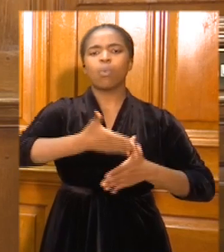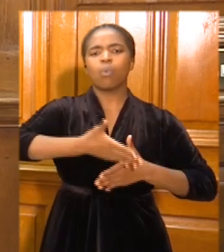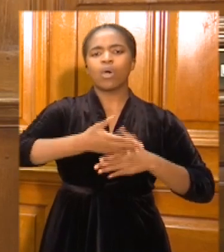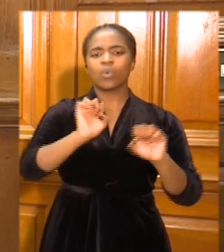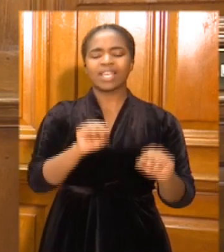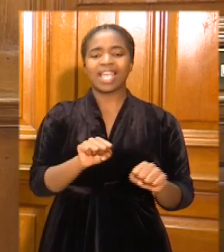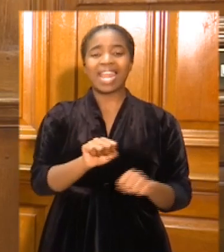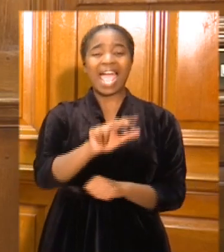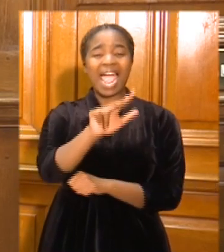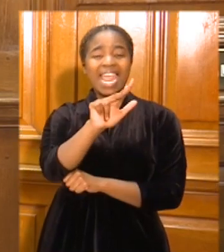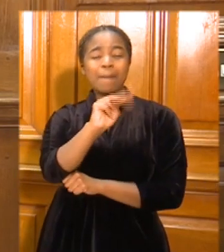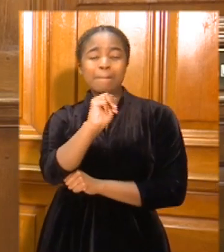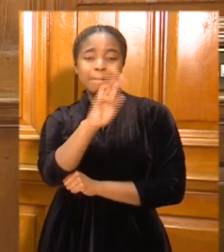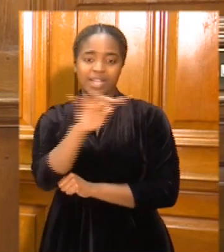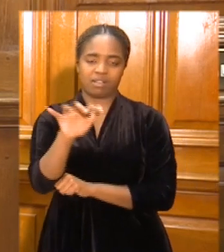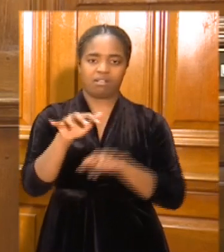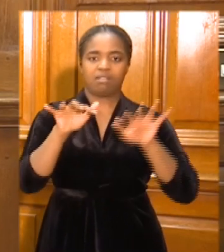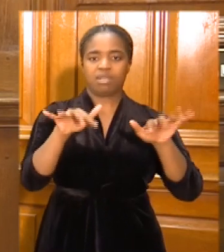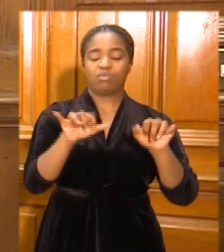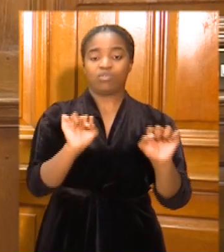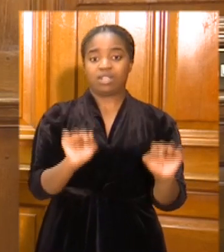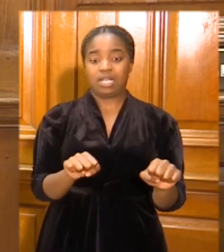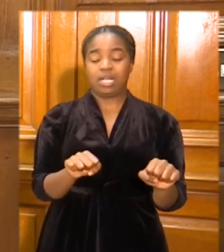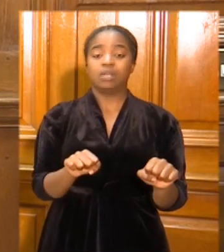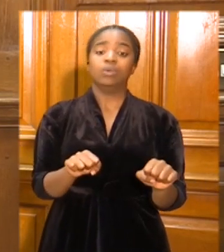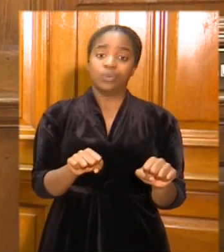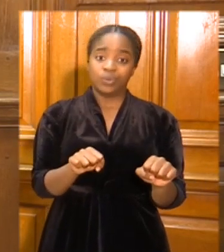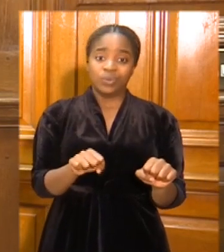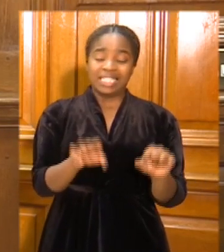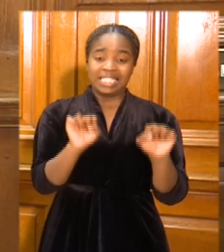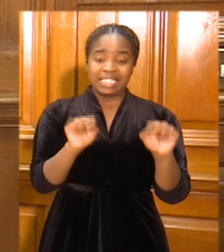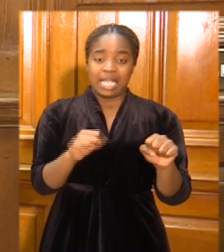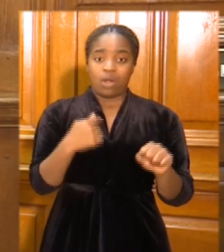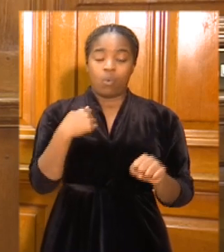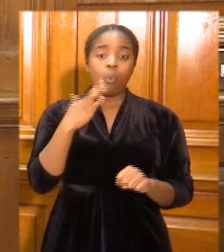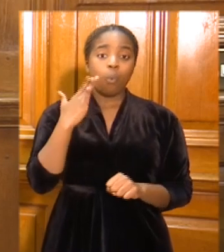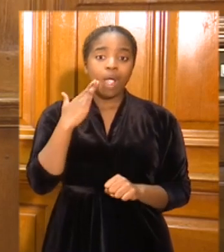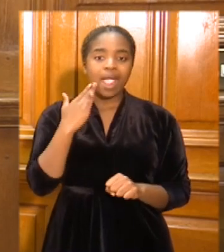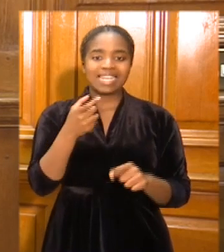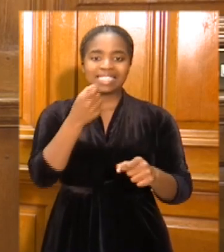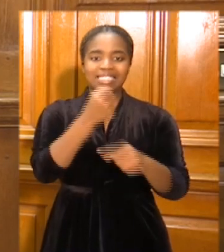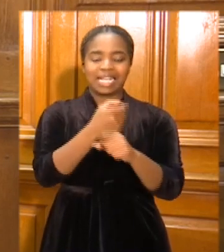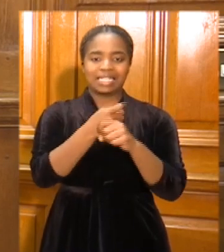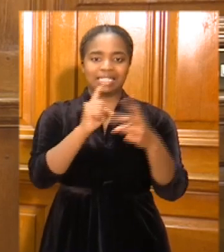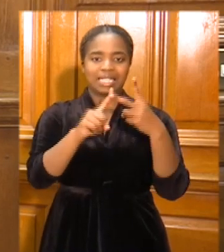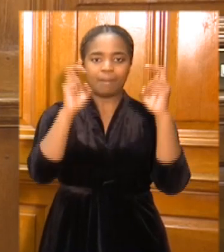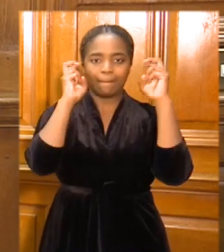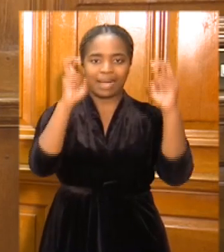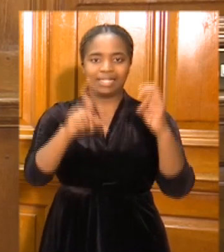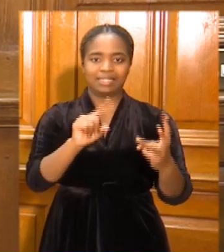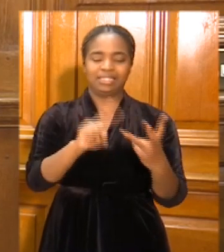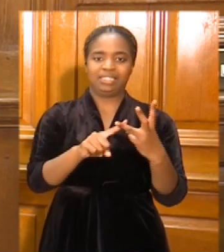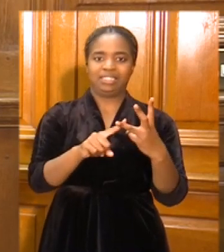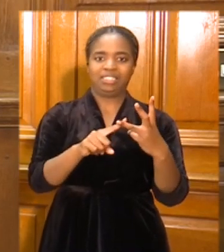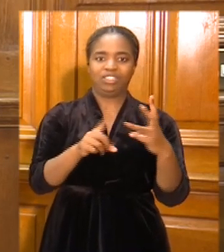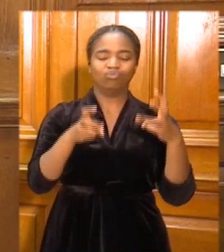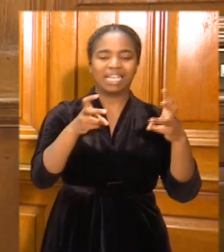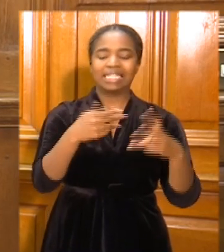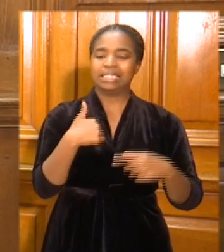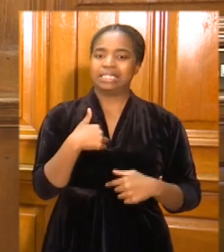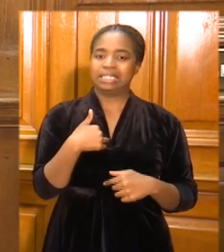8 million people, will be the increased risk of transmission in public transport. We need